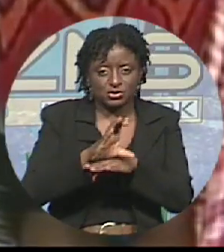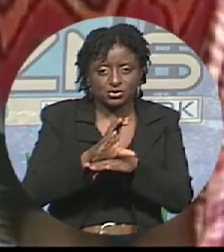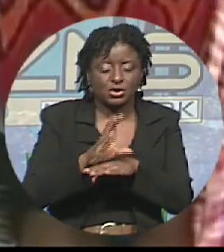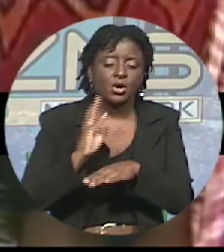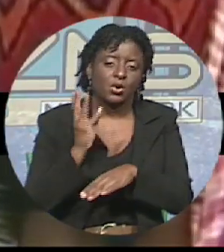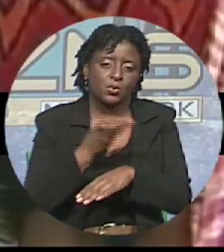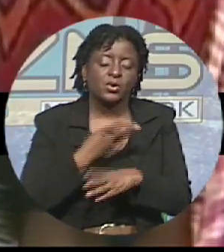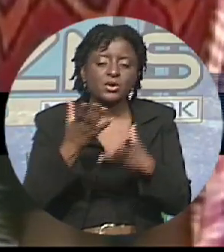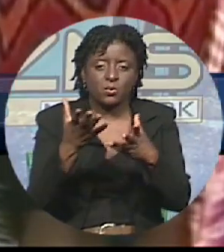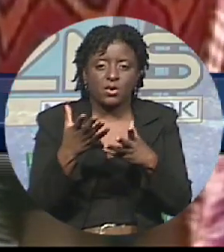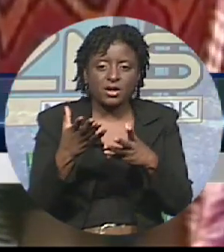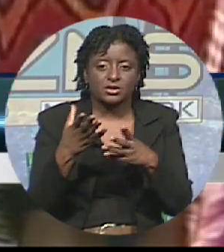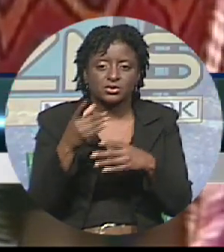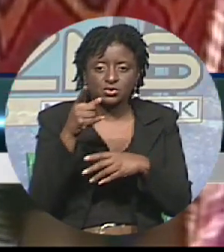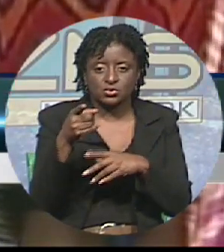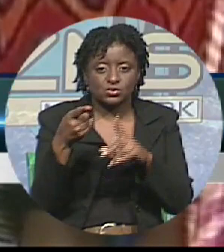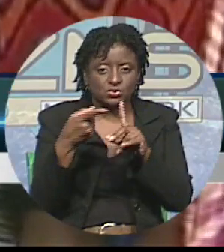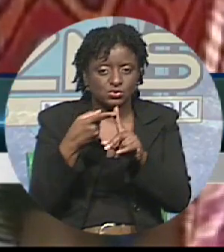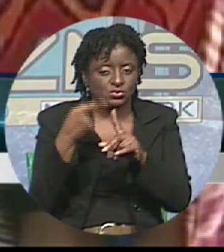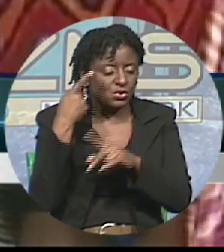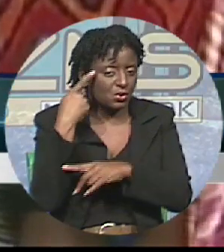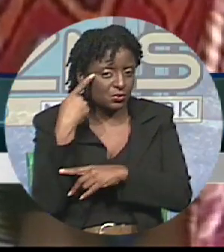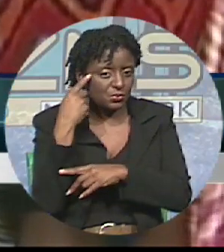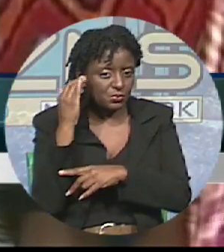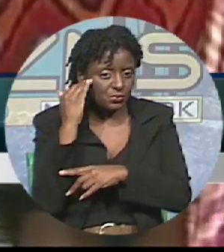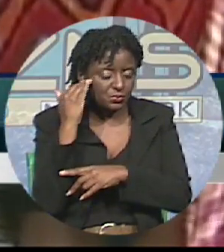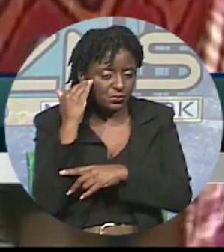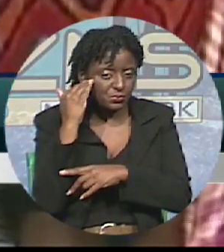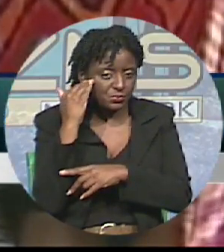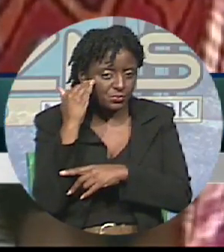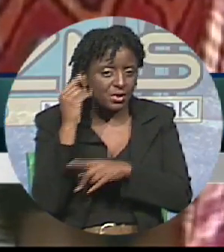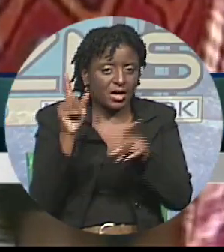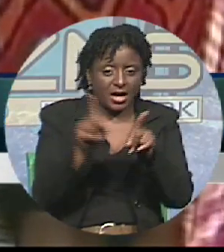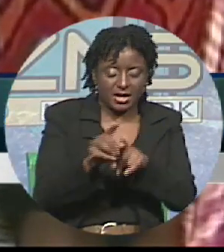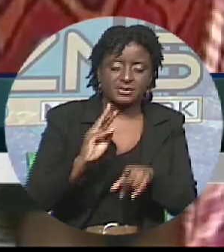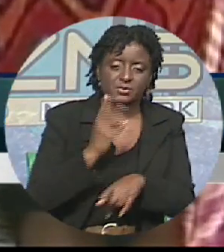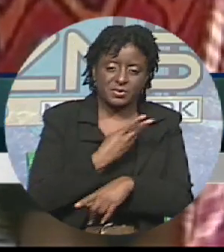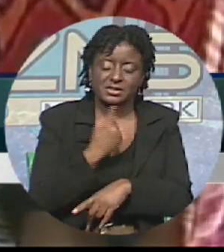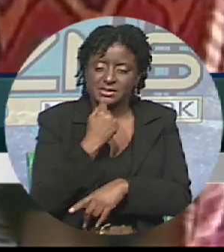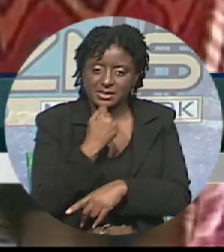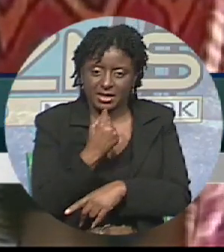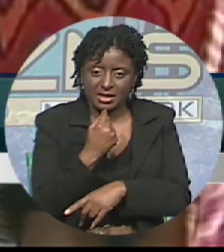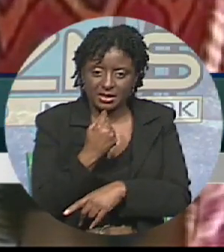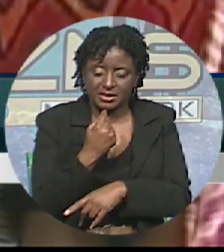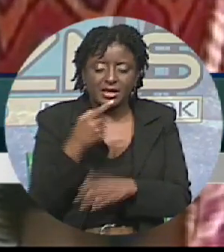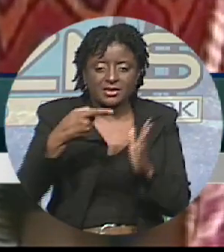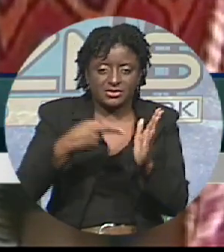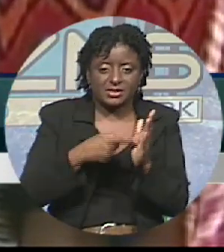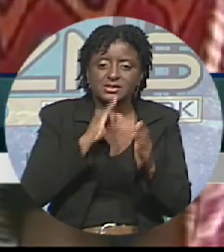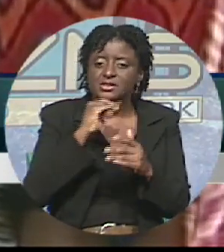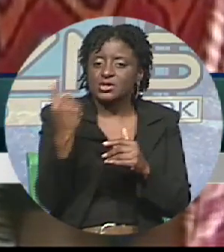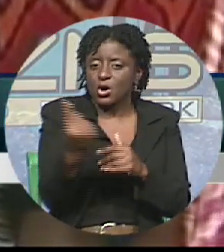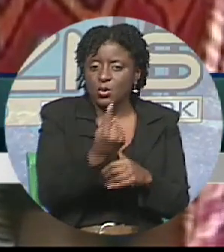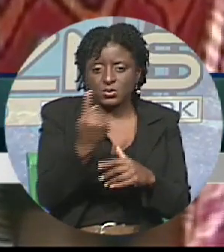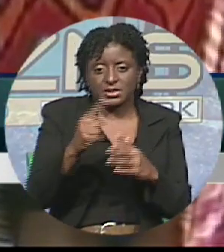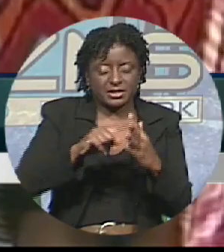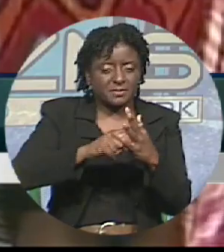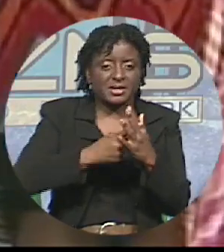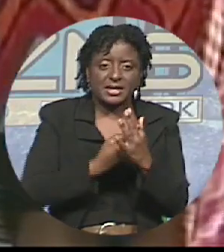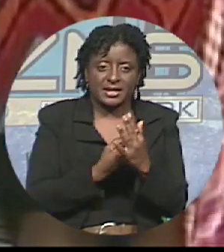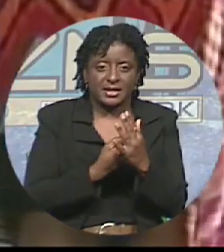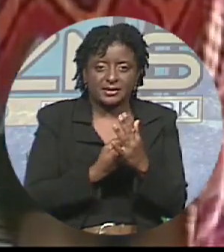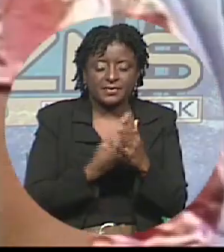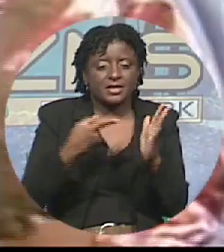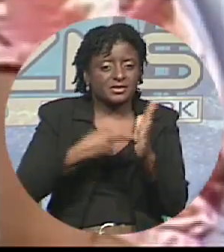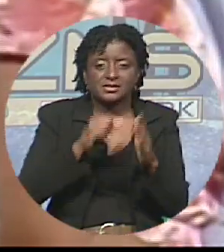that, as we've said privately, that this is only the beginning. This